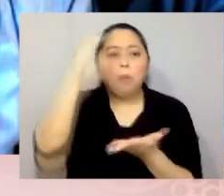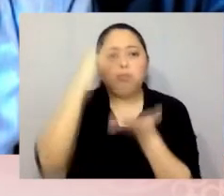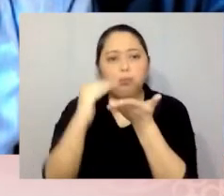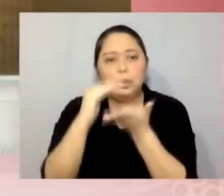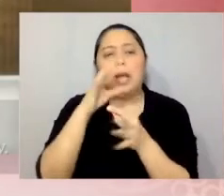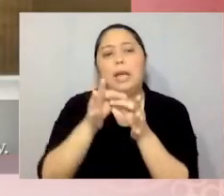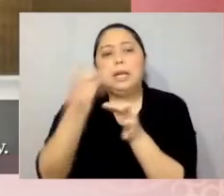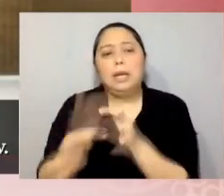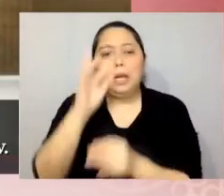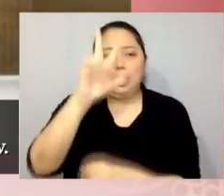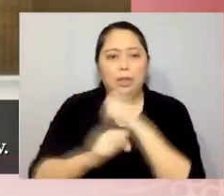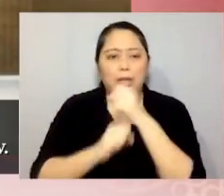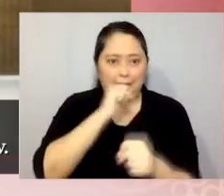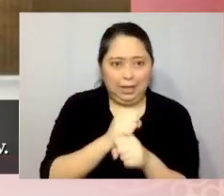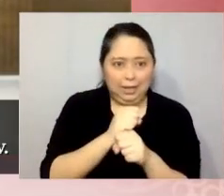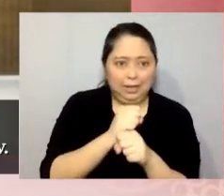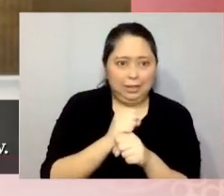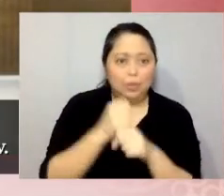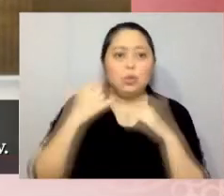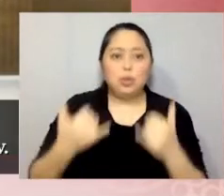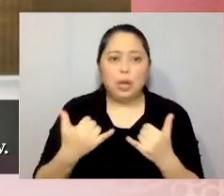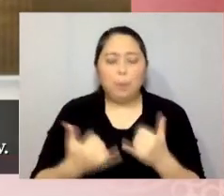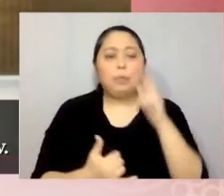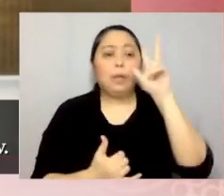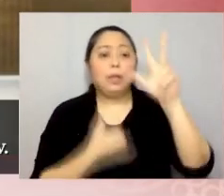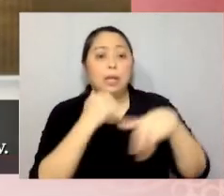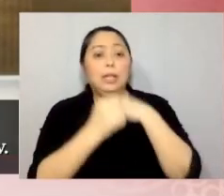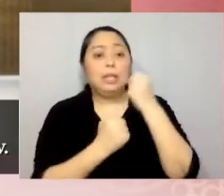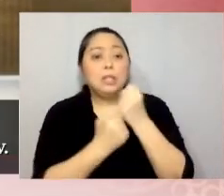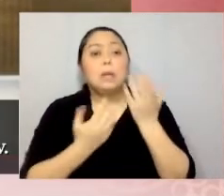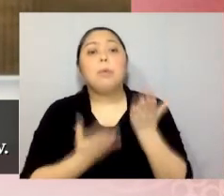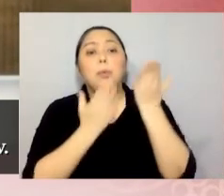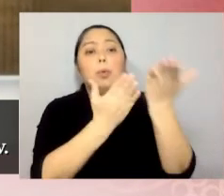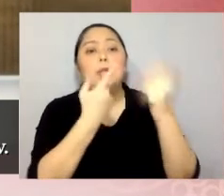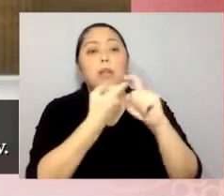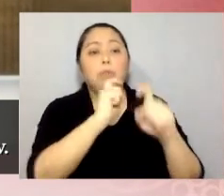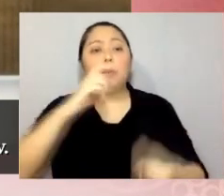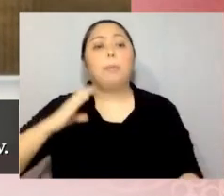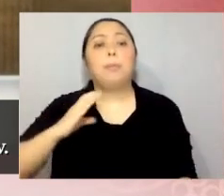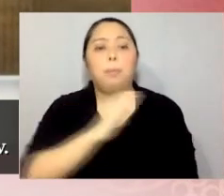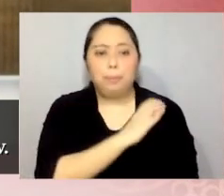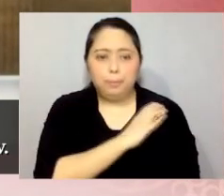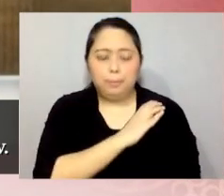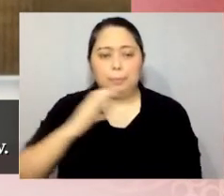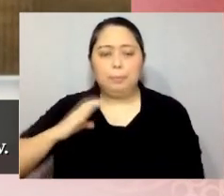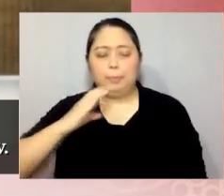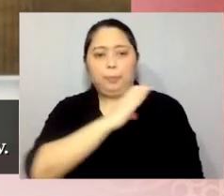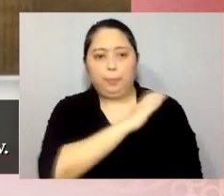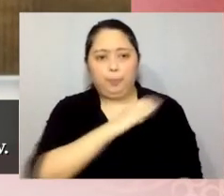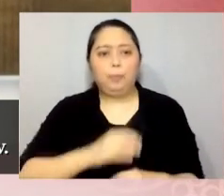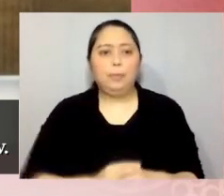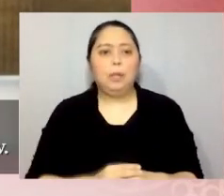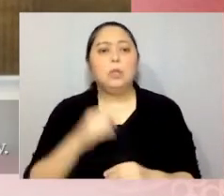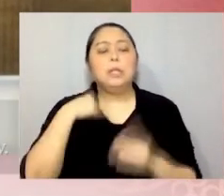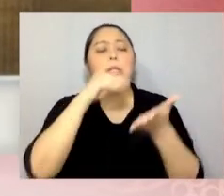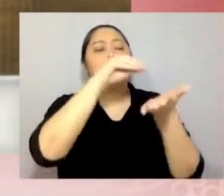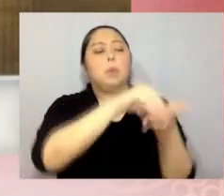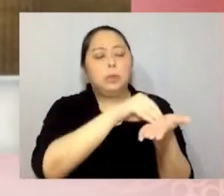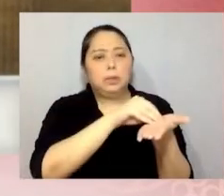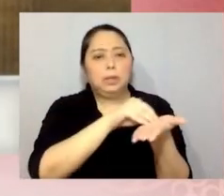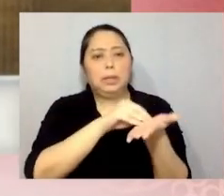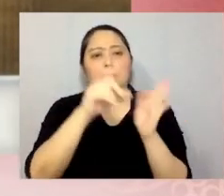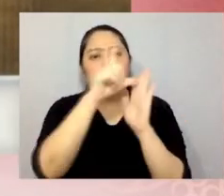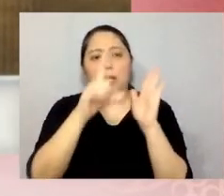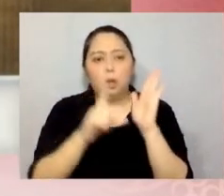3 years? The 3 years was a proposal from Congress, and ultimately yun ho yung naging provision ng batas.